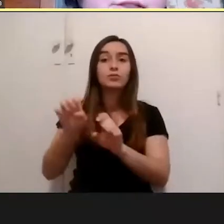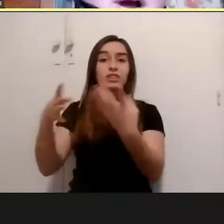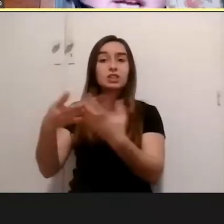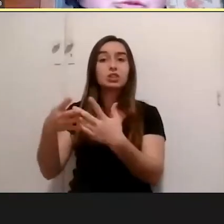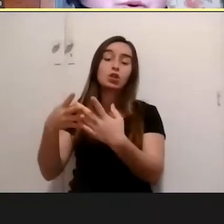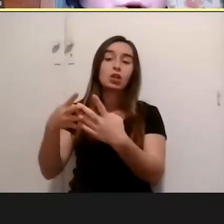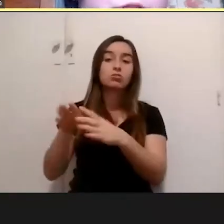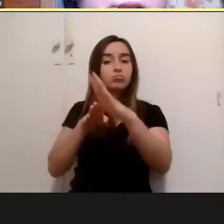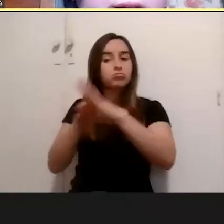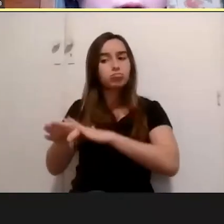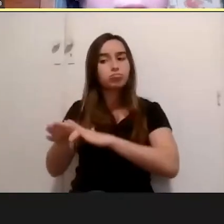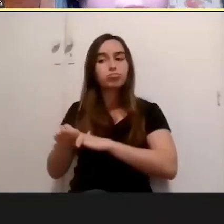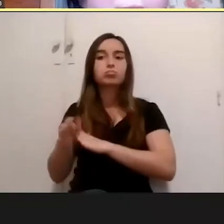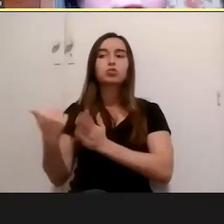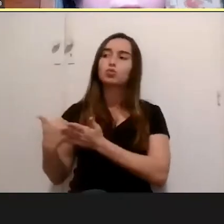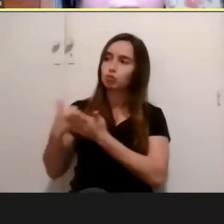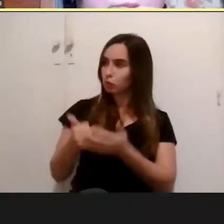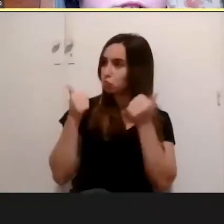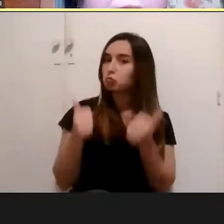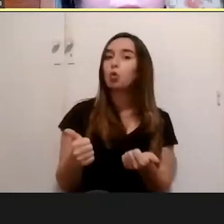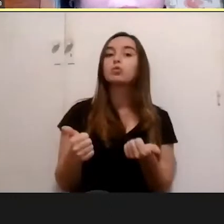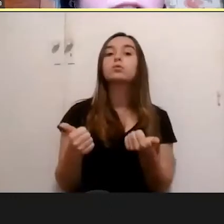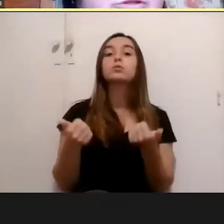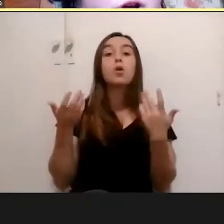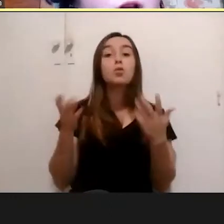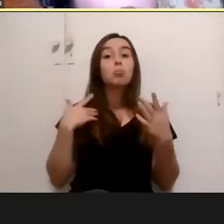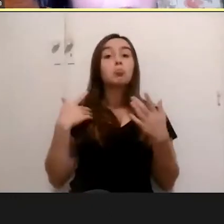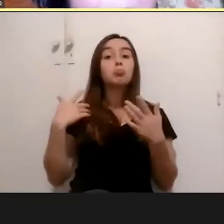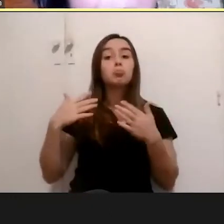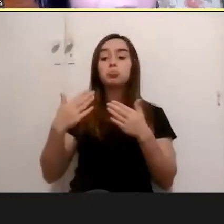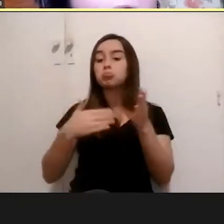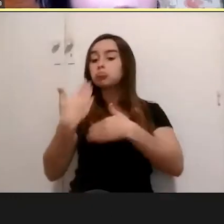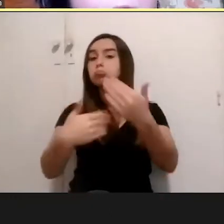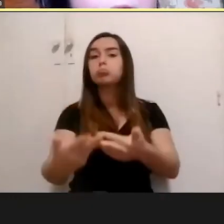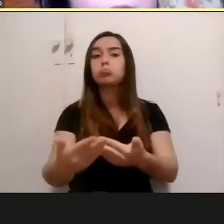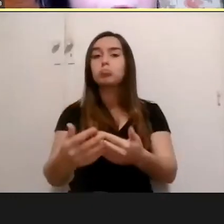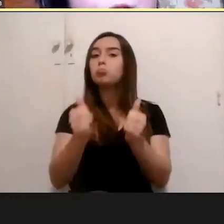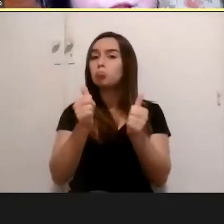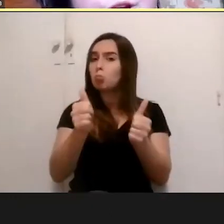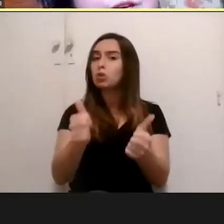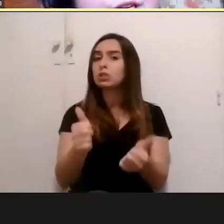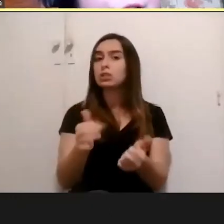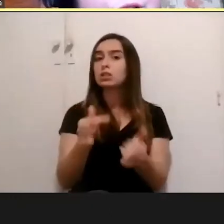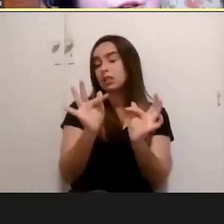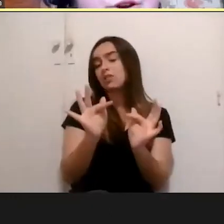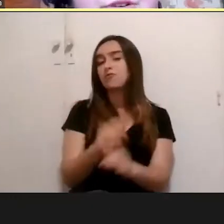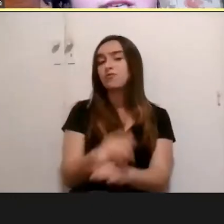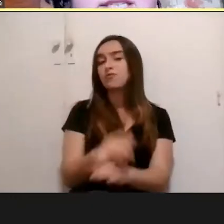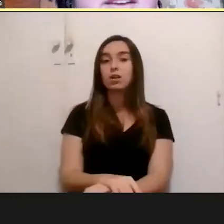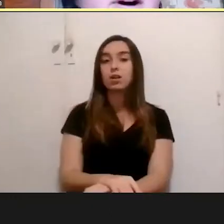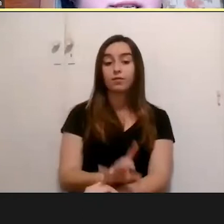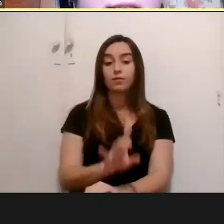right support, there are many positive things to follow. First, digital